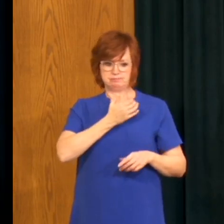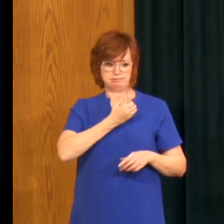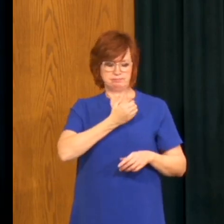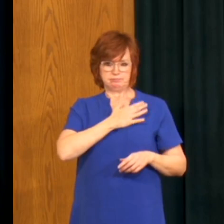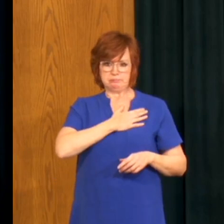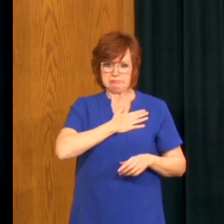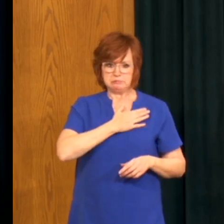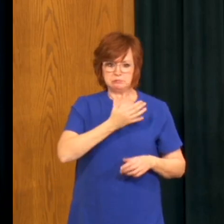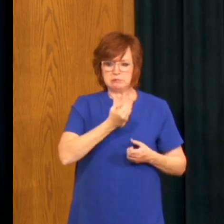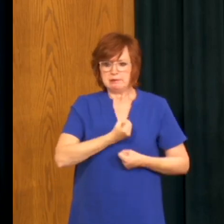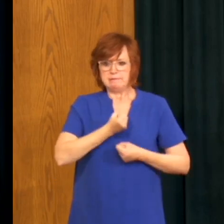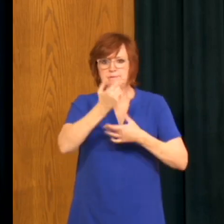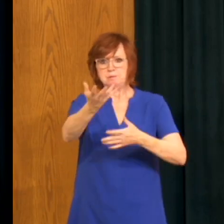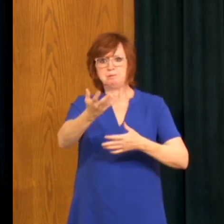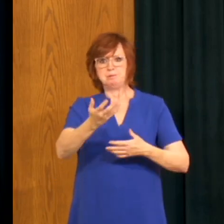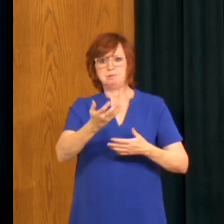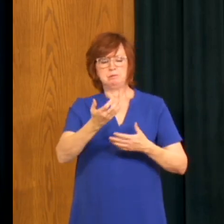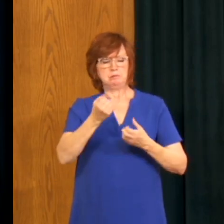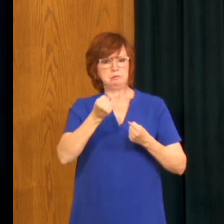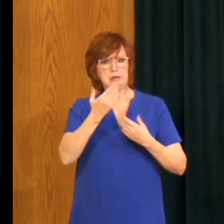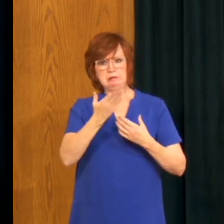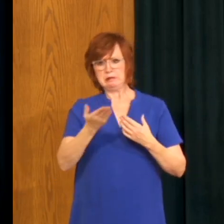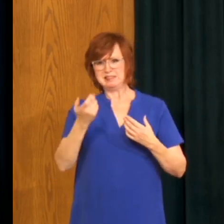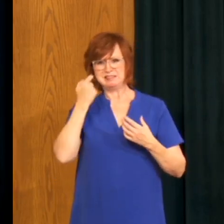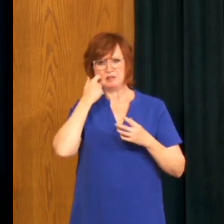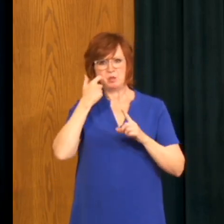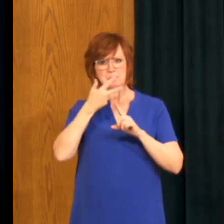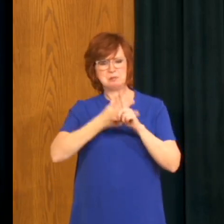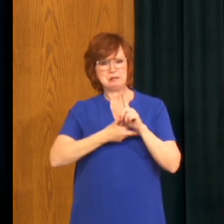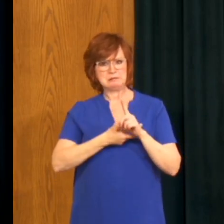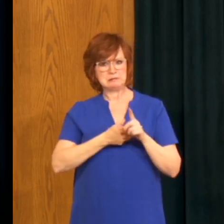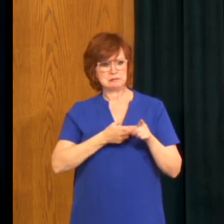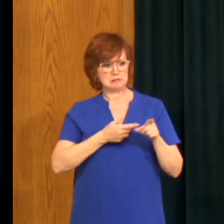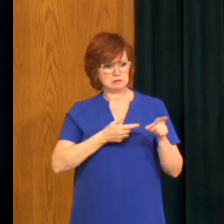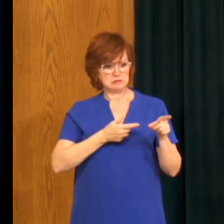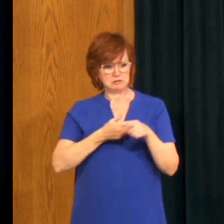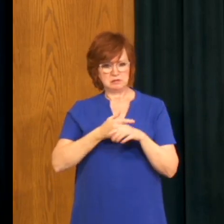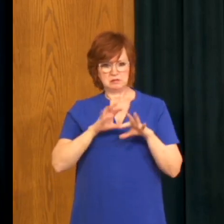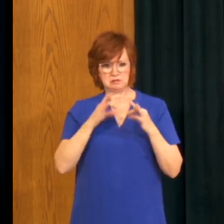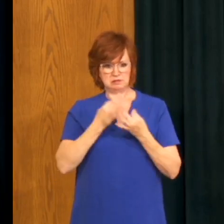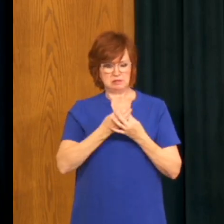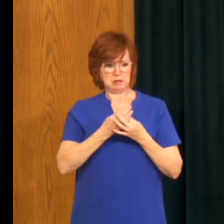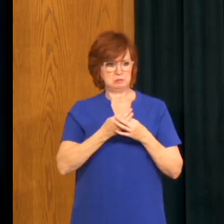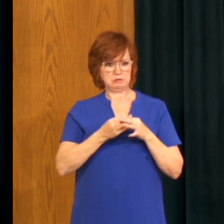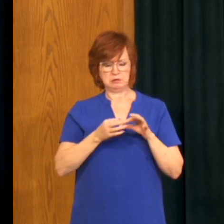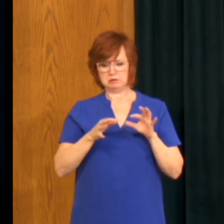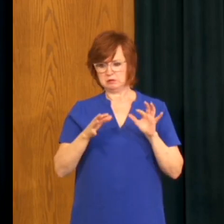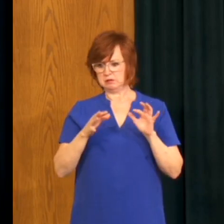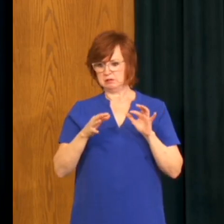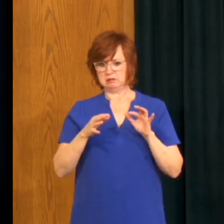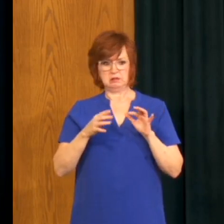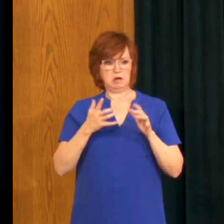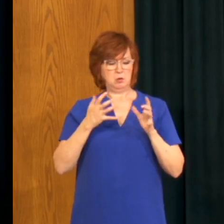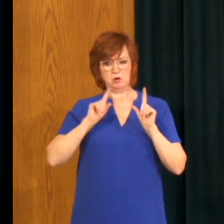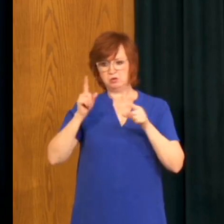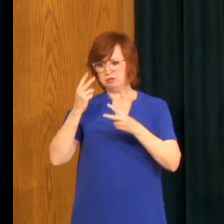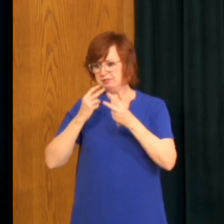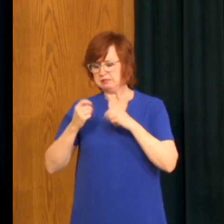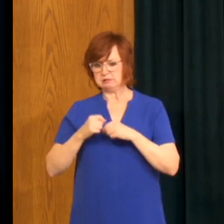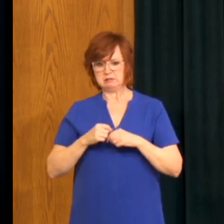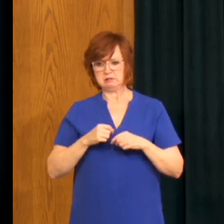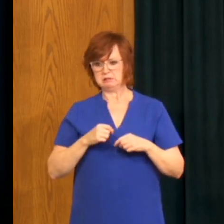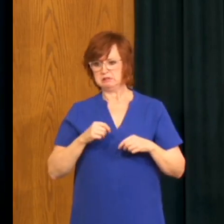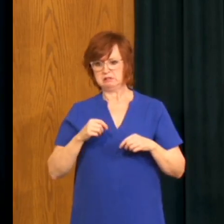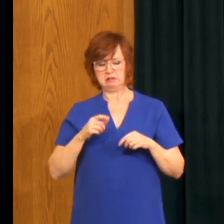making over the course of the last 3 months in ensuring that they are physical distancing, not visiting with the number of people